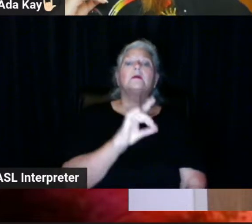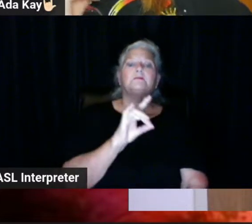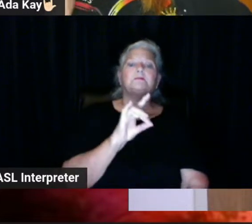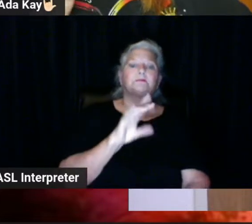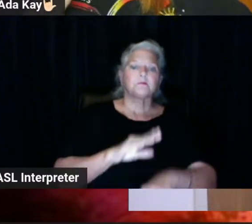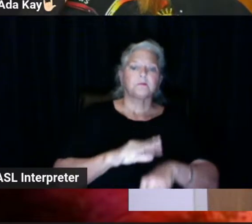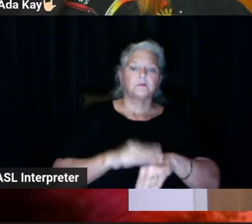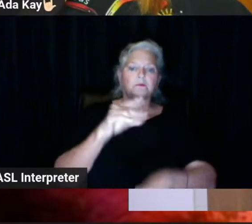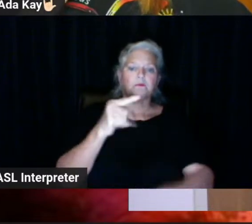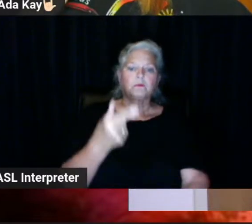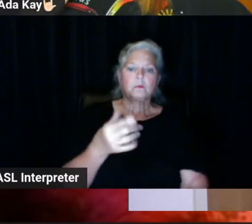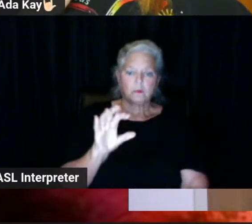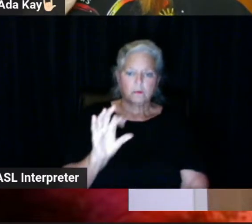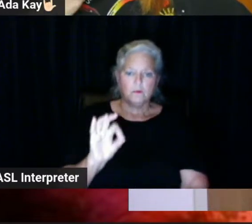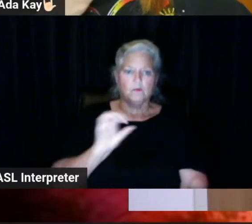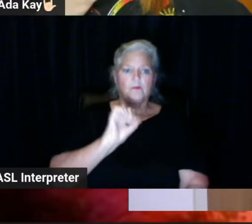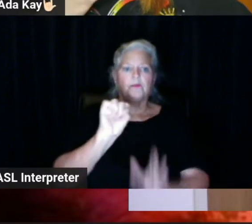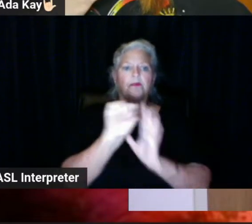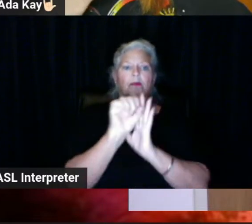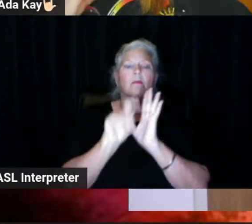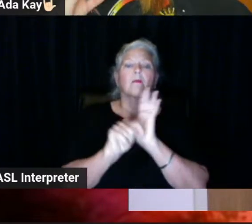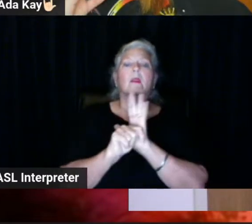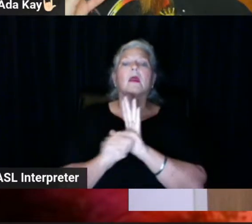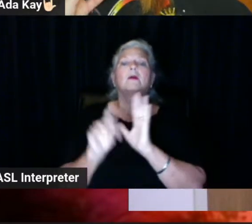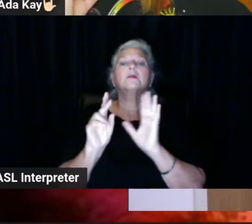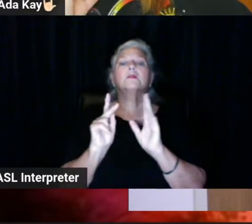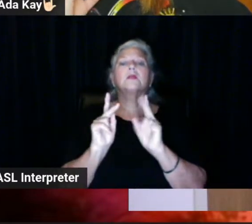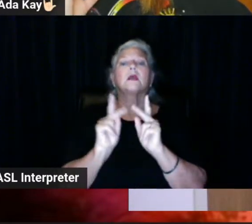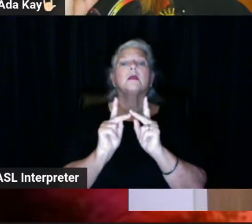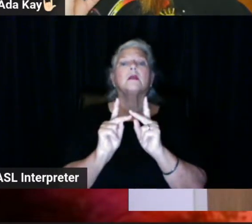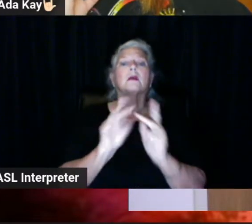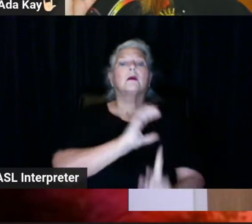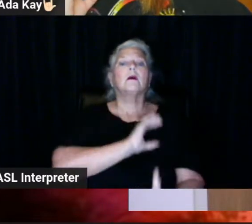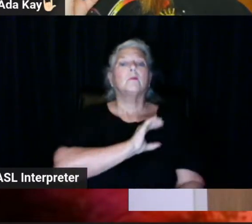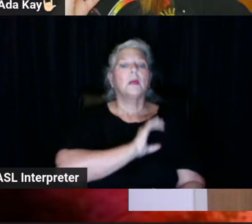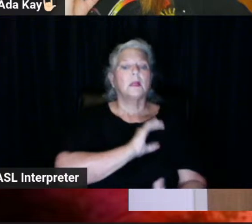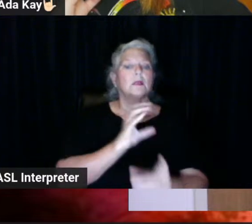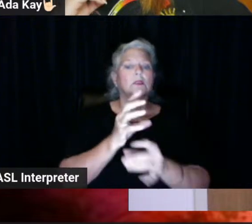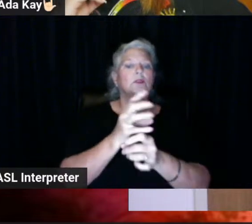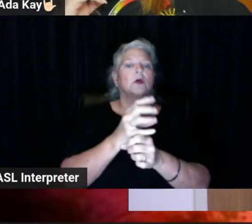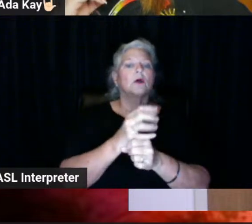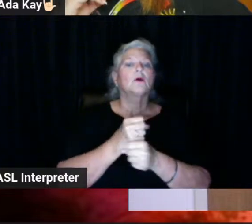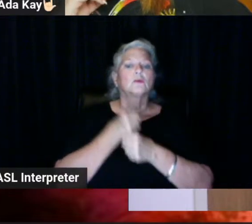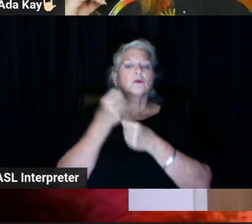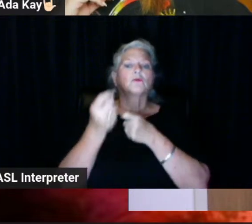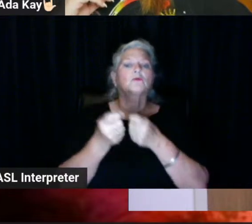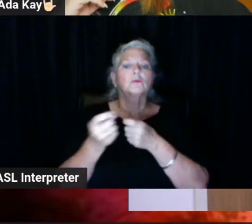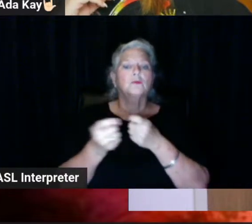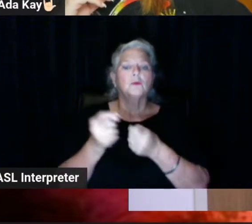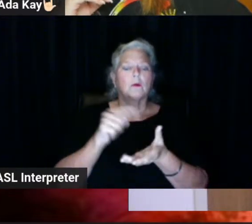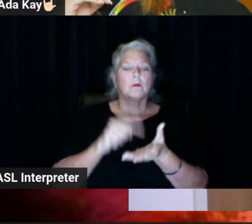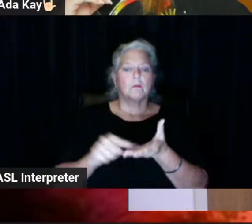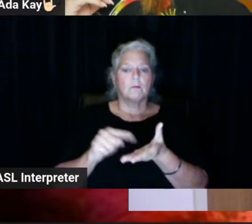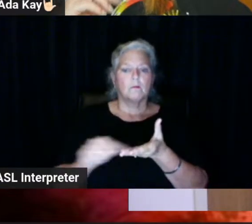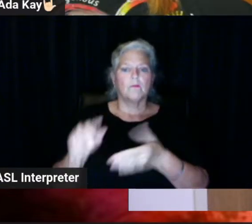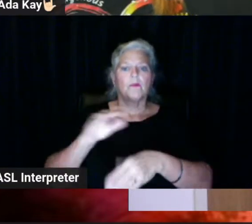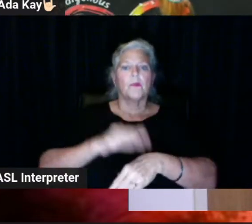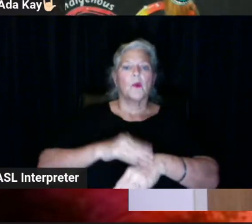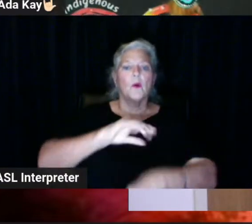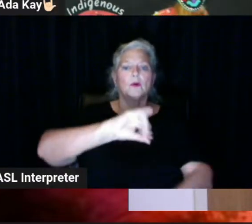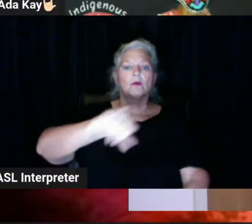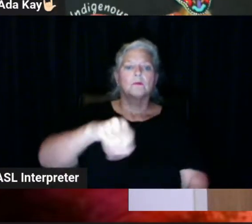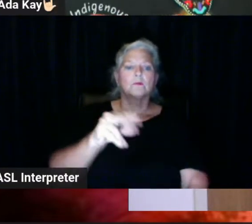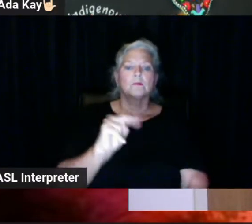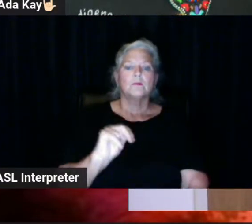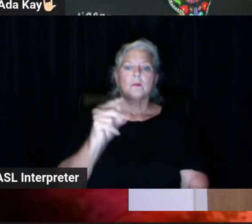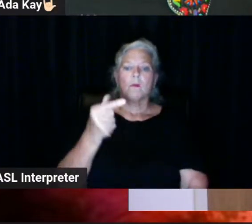this investigation. Why were the Canton police officers in the Sallyport at 5 p.m. on January 29th? And why was an